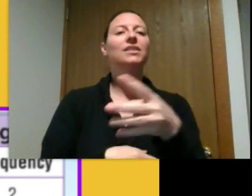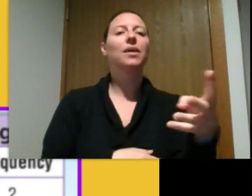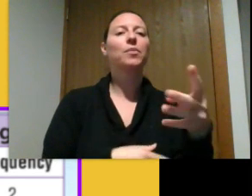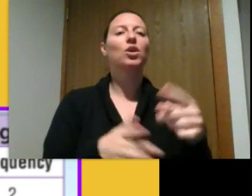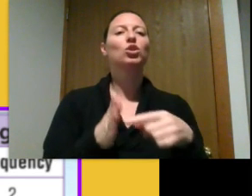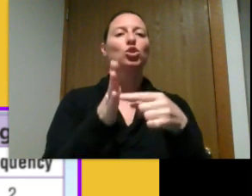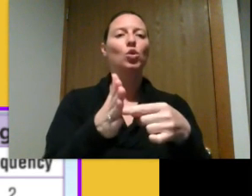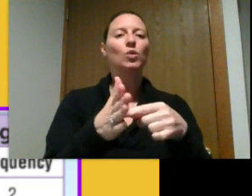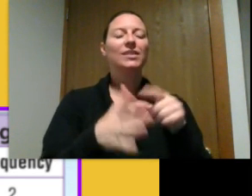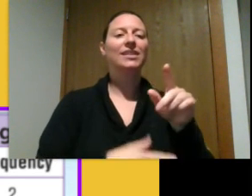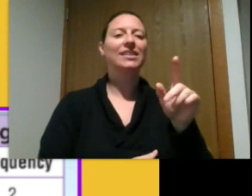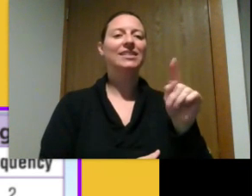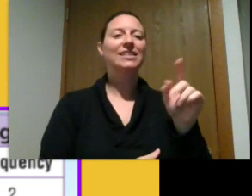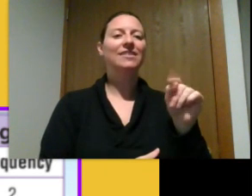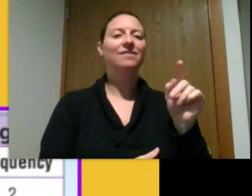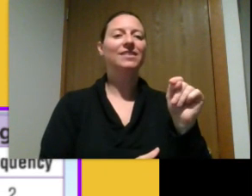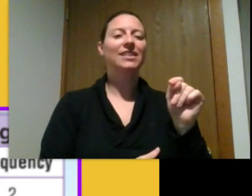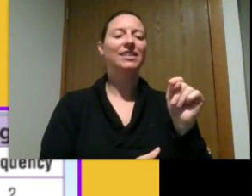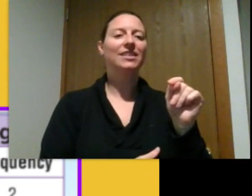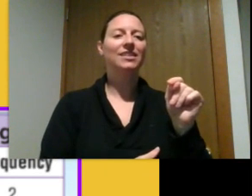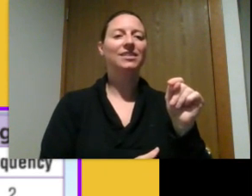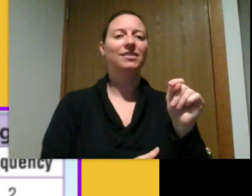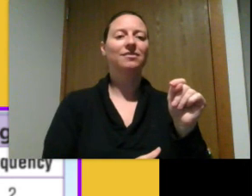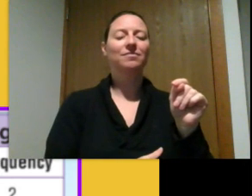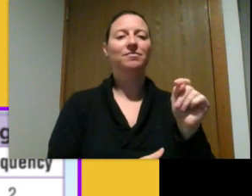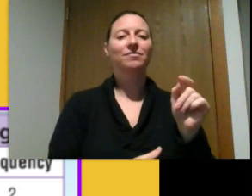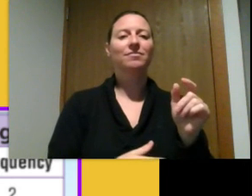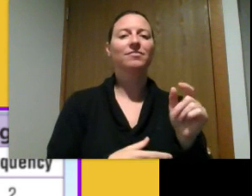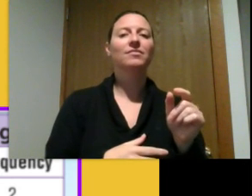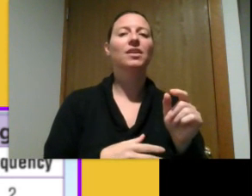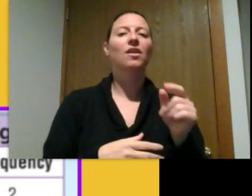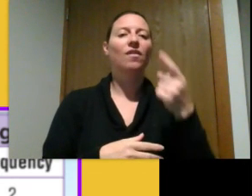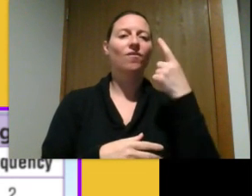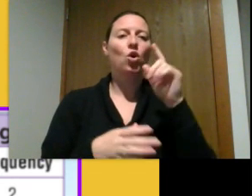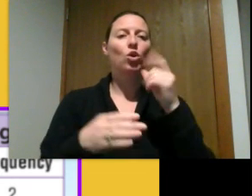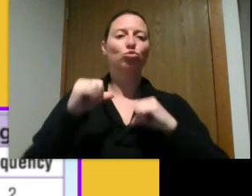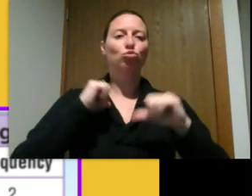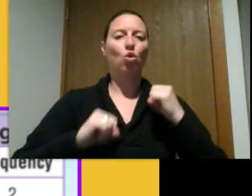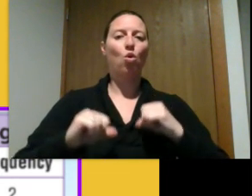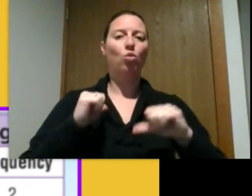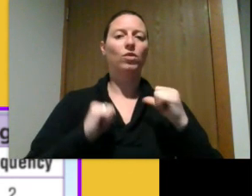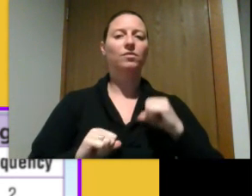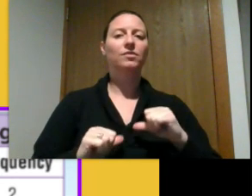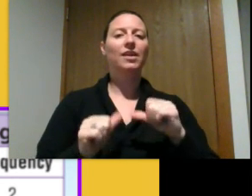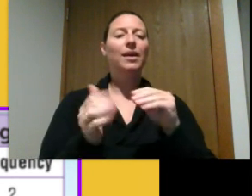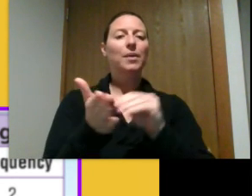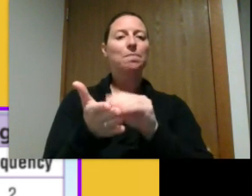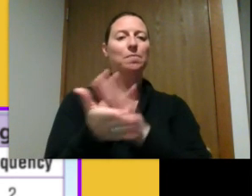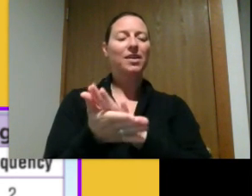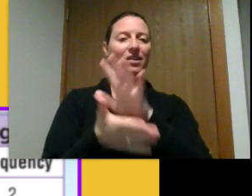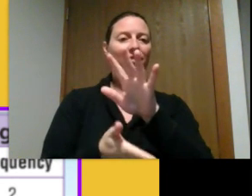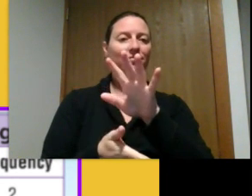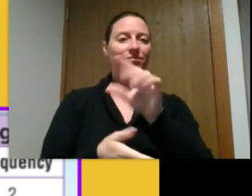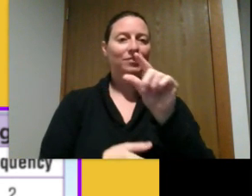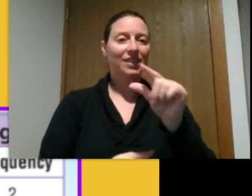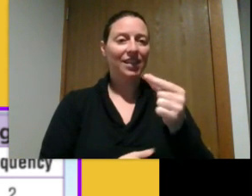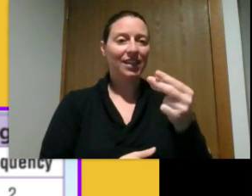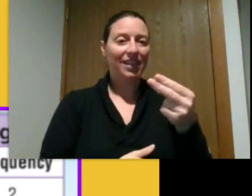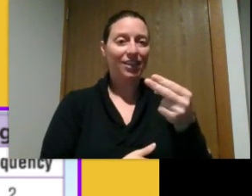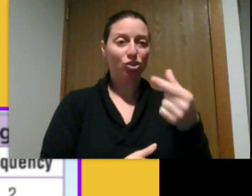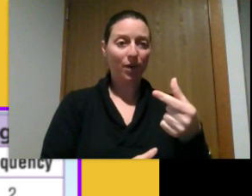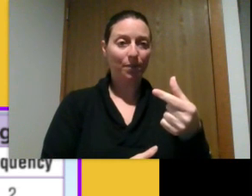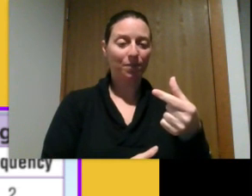TV ratings for this show, American Singer. Complete the histogram for the data. So this one, they already have everything labeled out for you. You